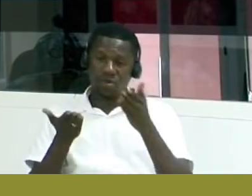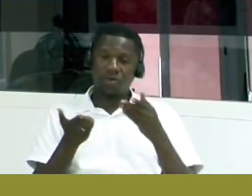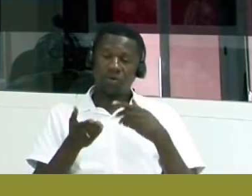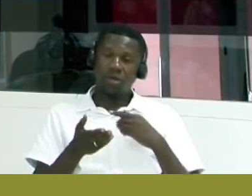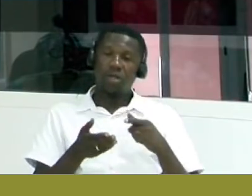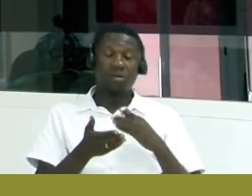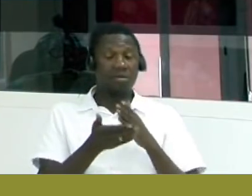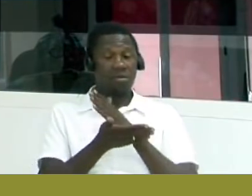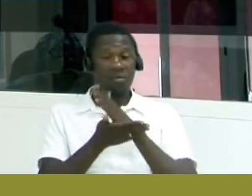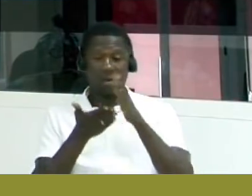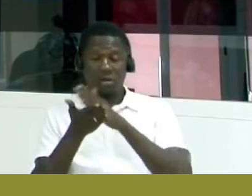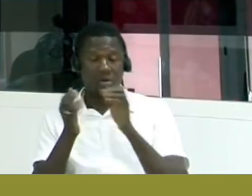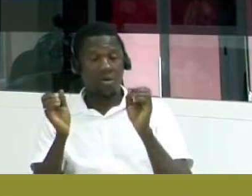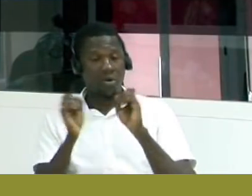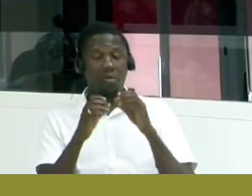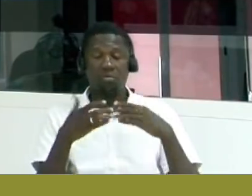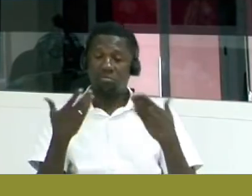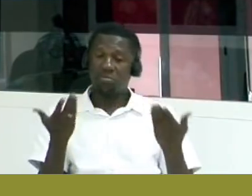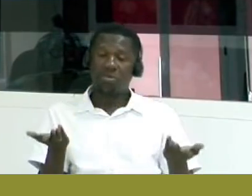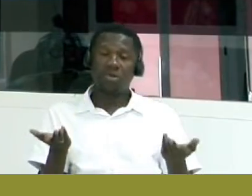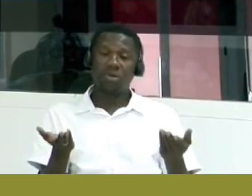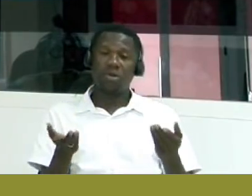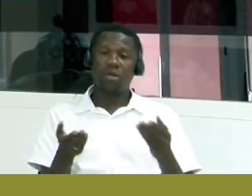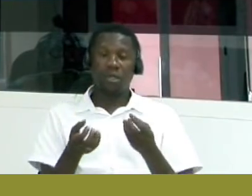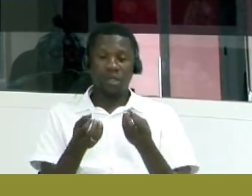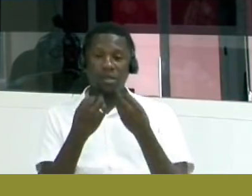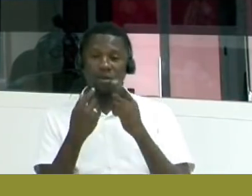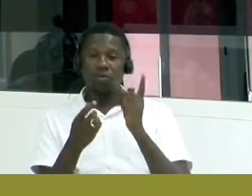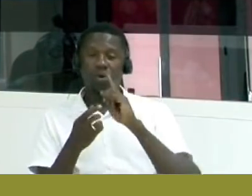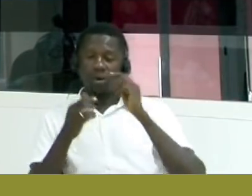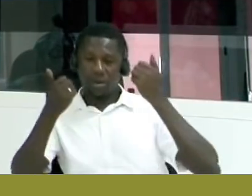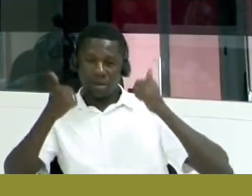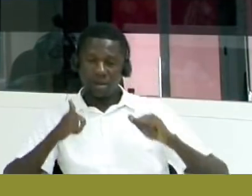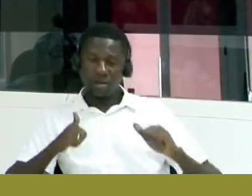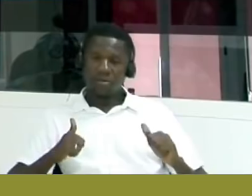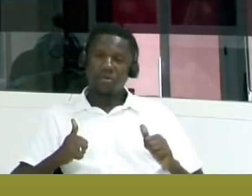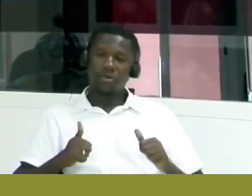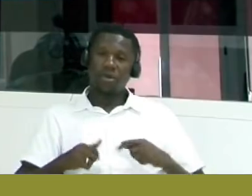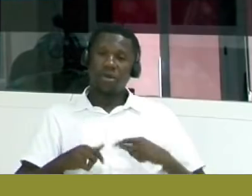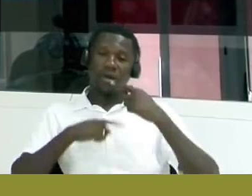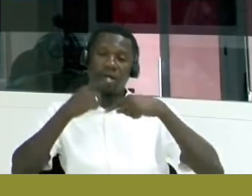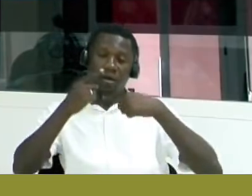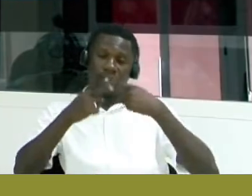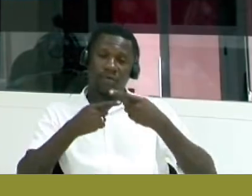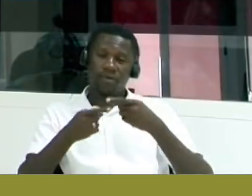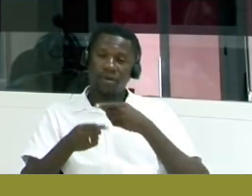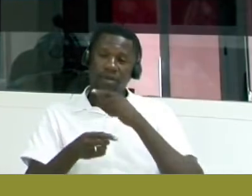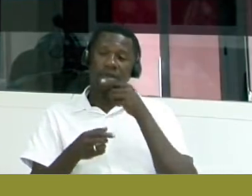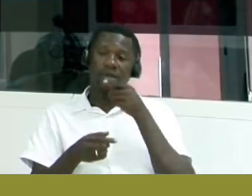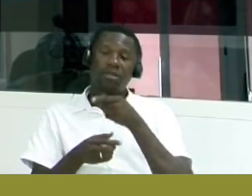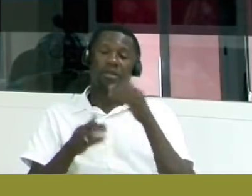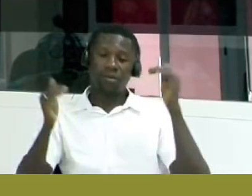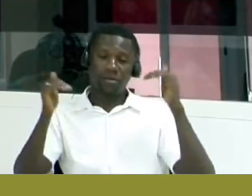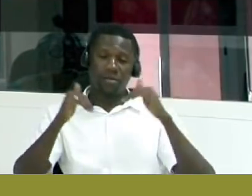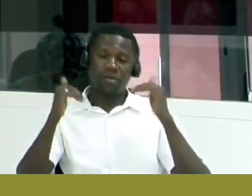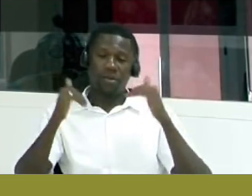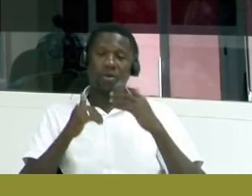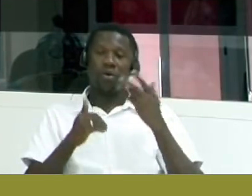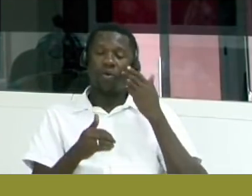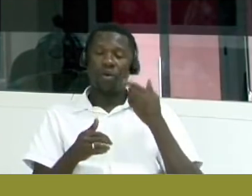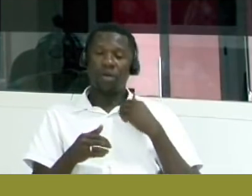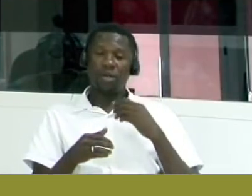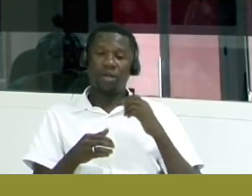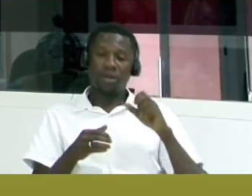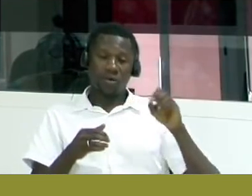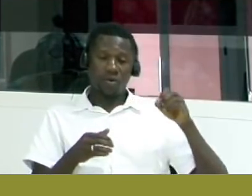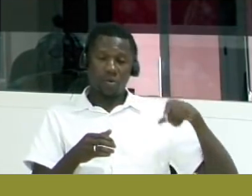whether disseminated or not. Tell us what happened after this meeting when the